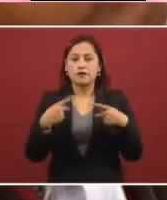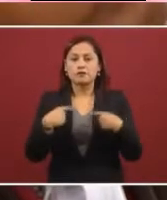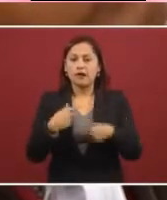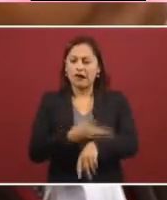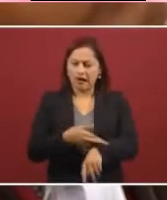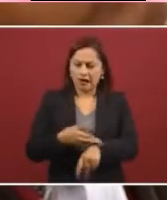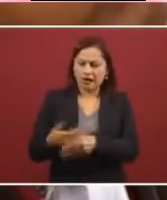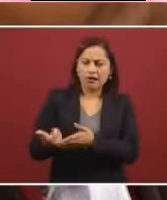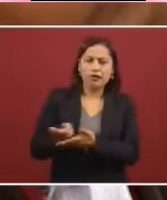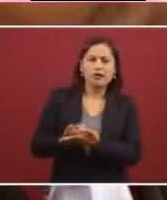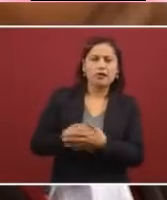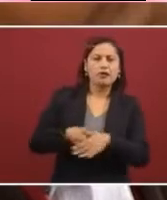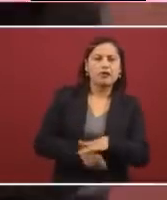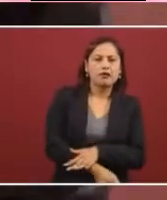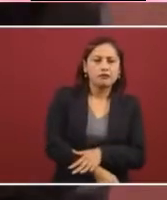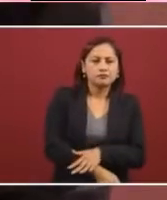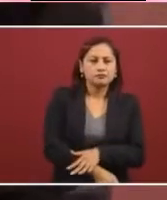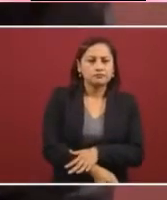coyotes, which is,